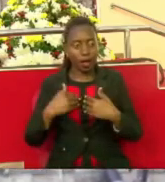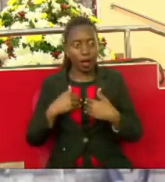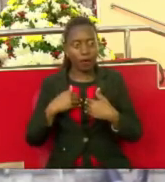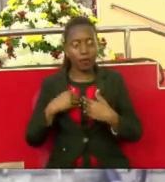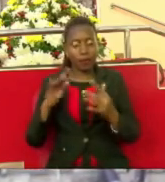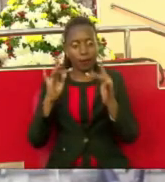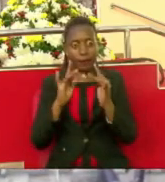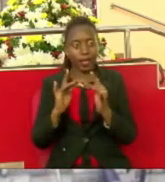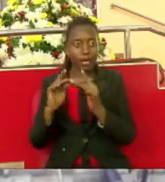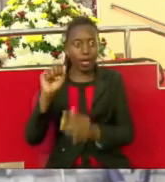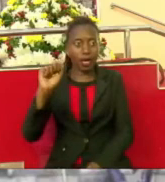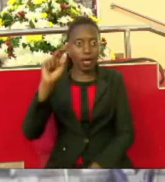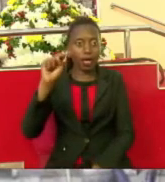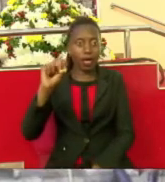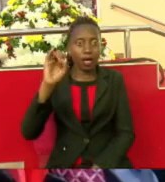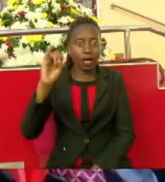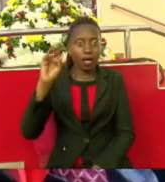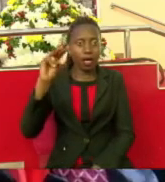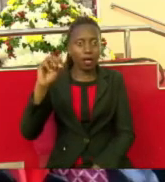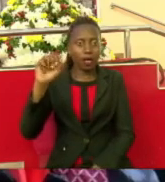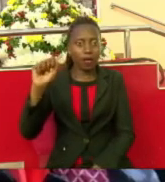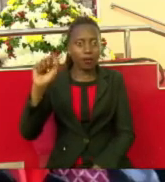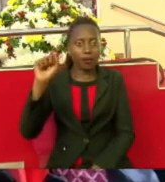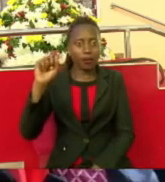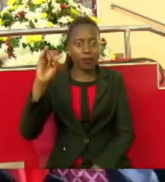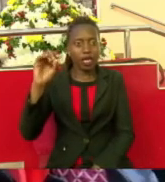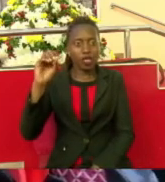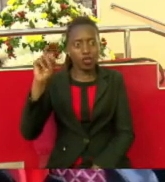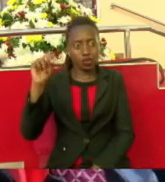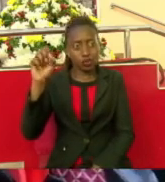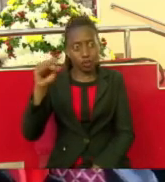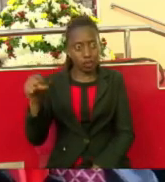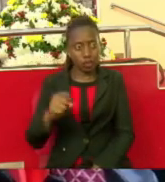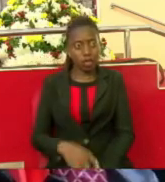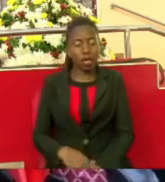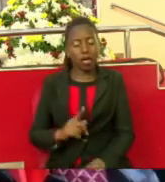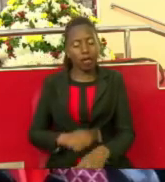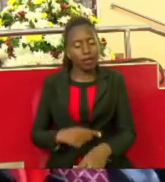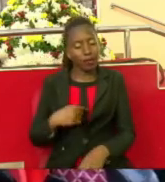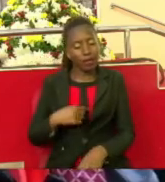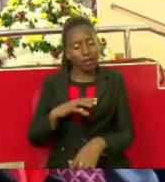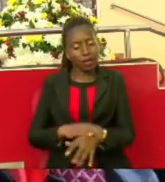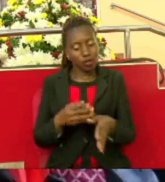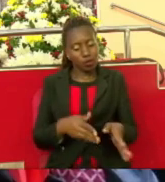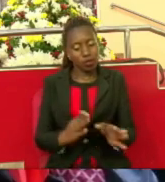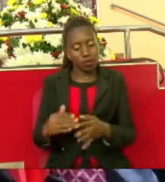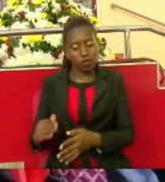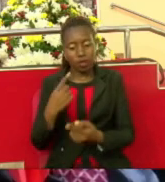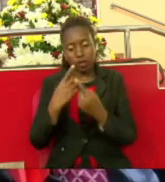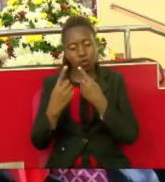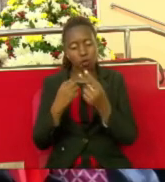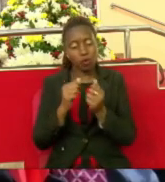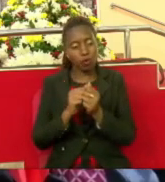And those kind of courses. Na kama course kama zile. And many times I got a chance to speak to parents. Wakati mwingine nilikuwa napata fursa ya kuonana na wanafunzi. And the